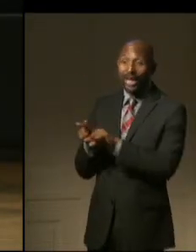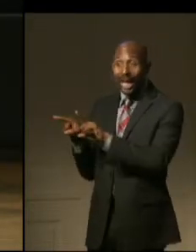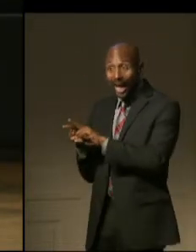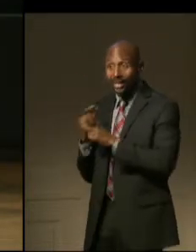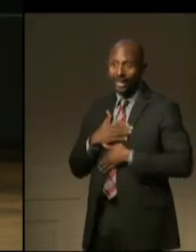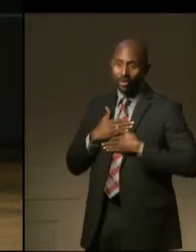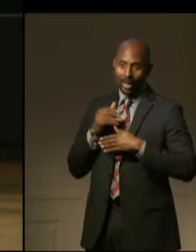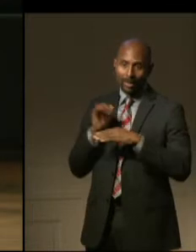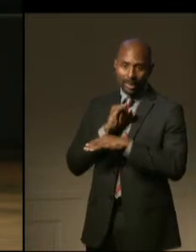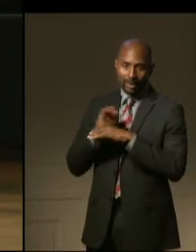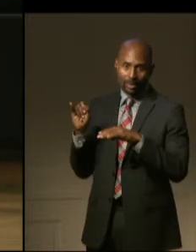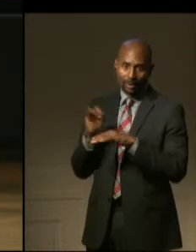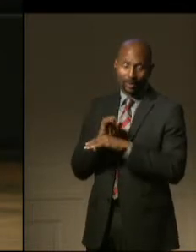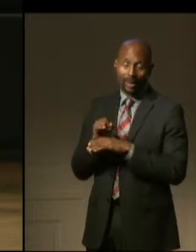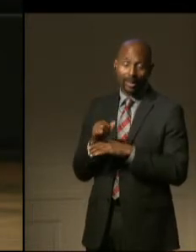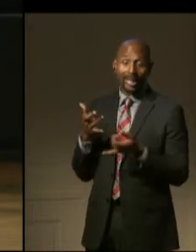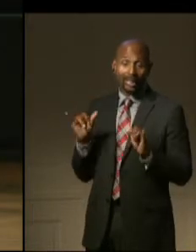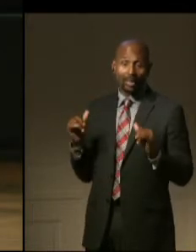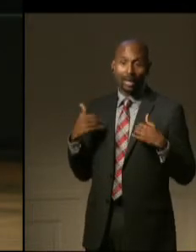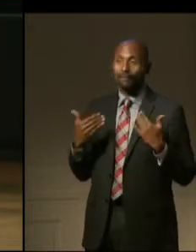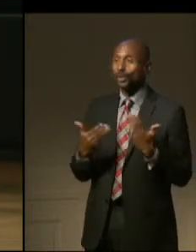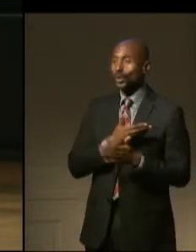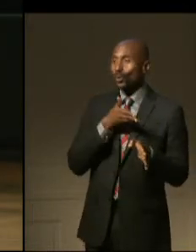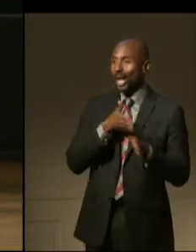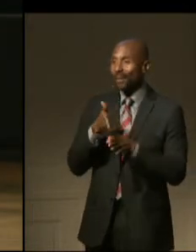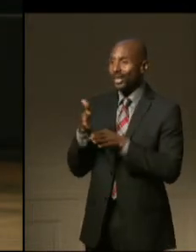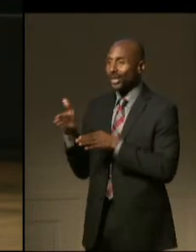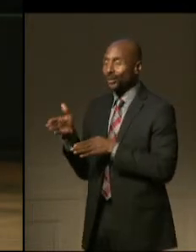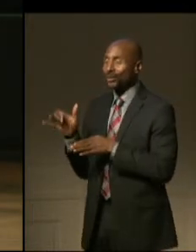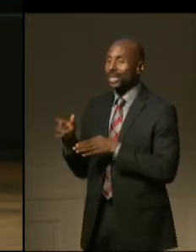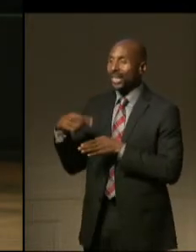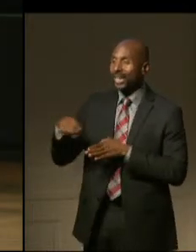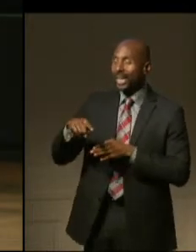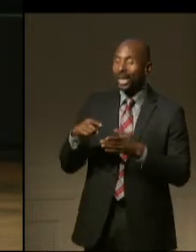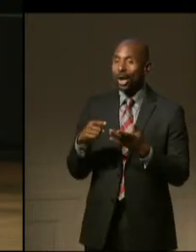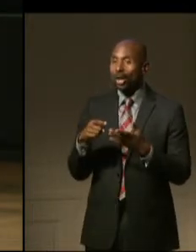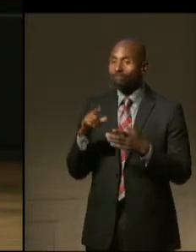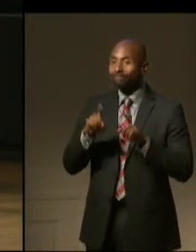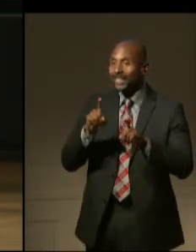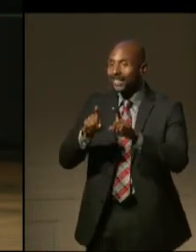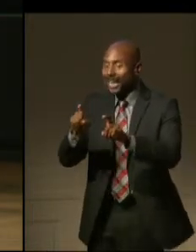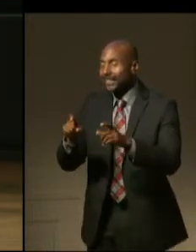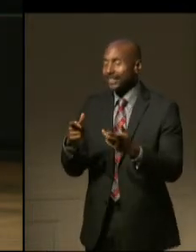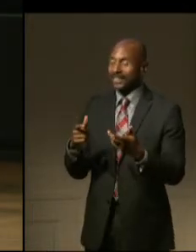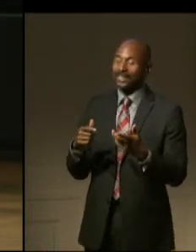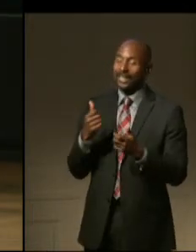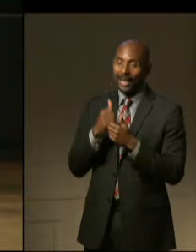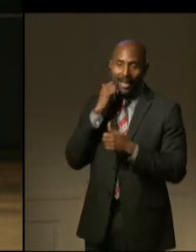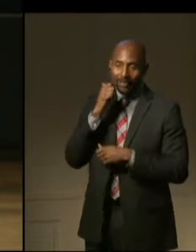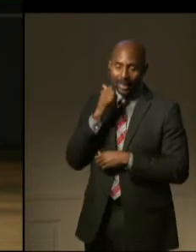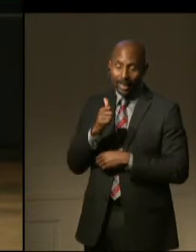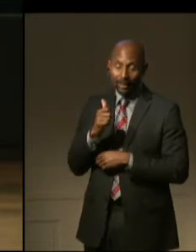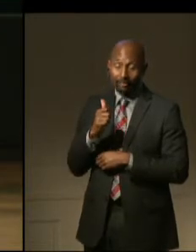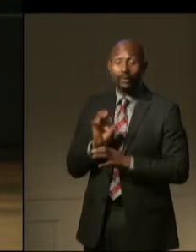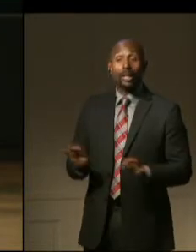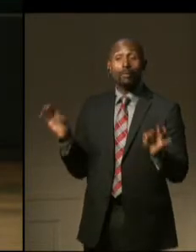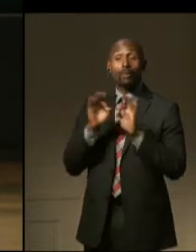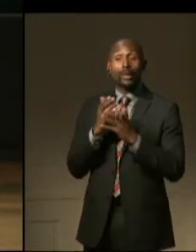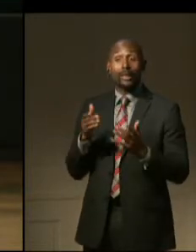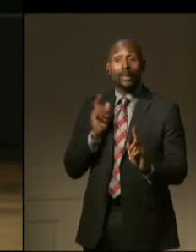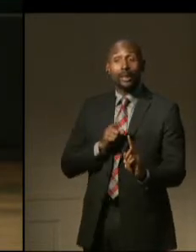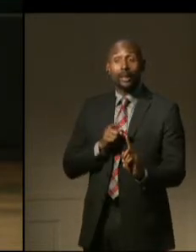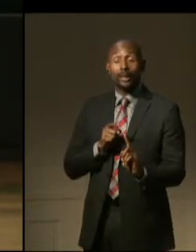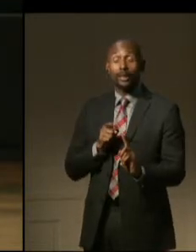and there are still being new avenues explored every day. So what's important is to be able to get virtual